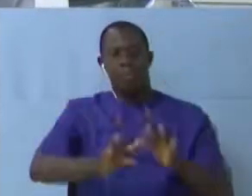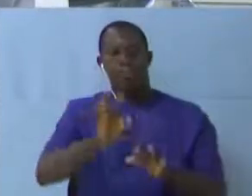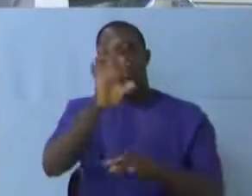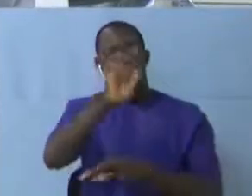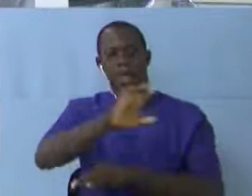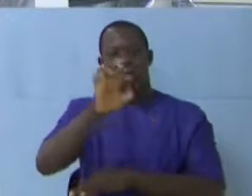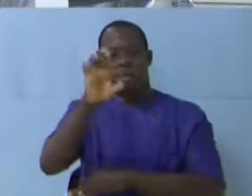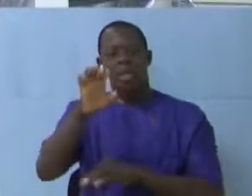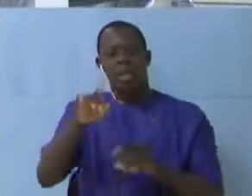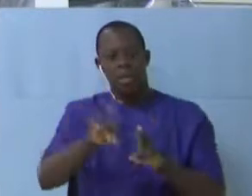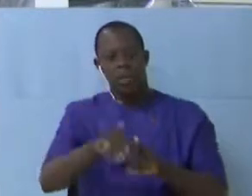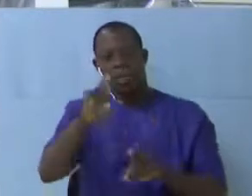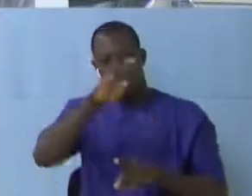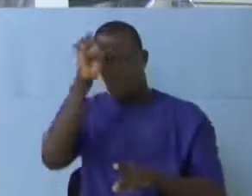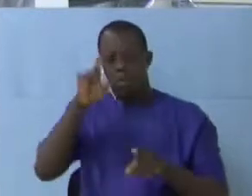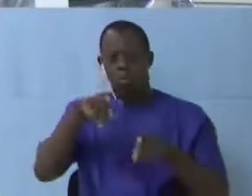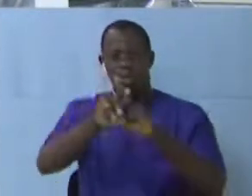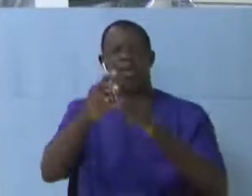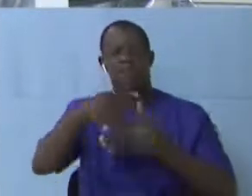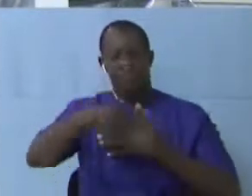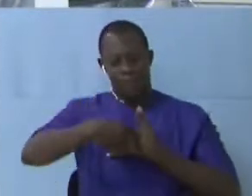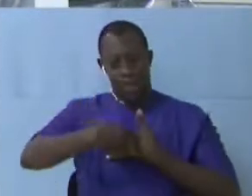say,